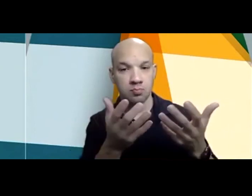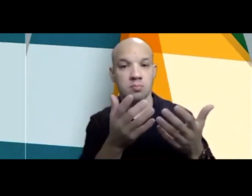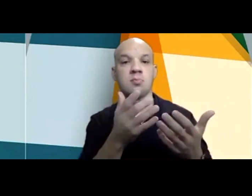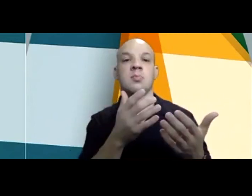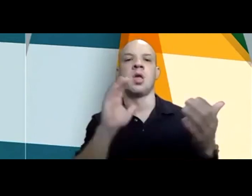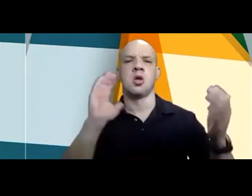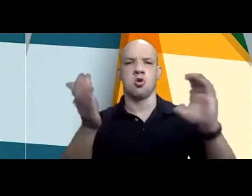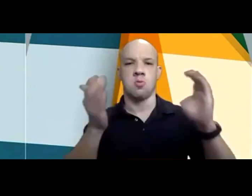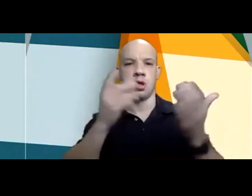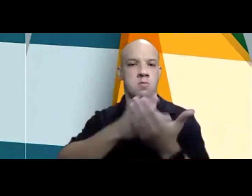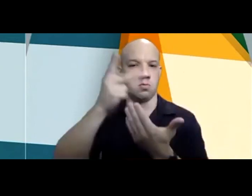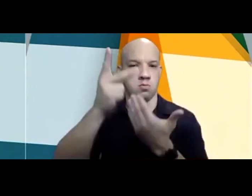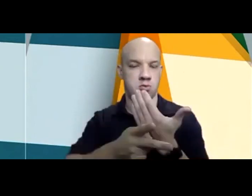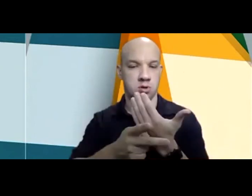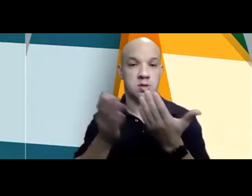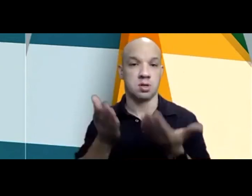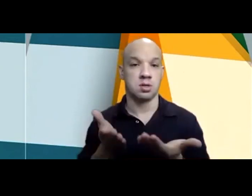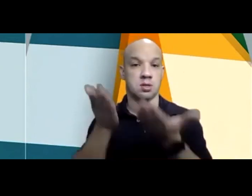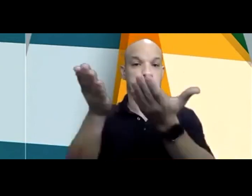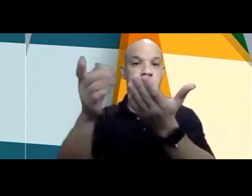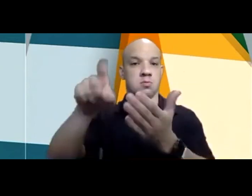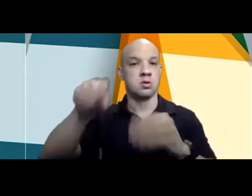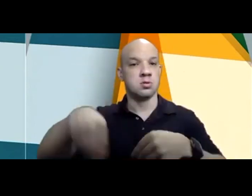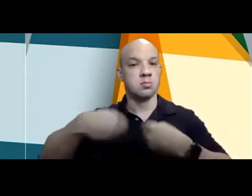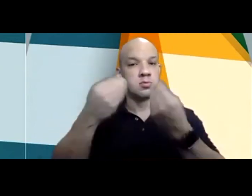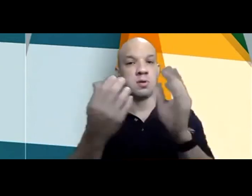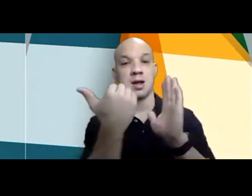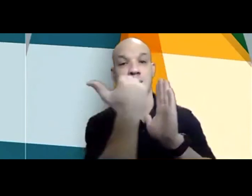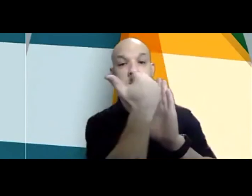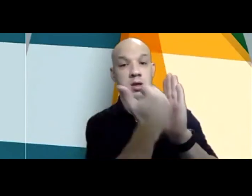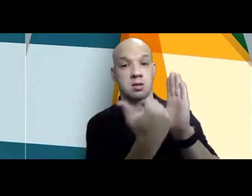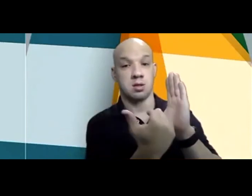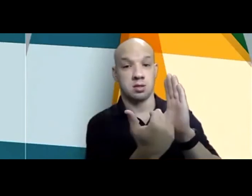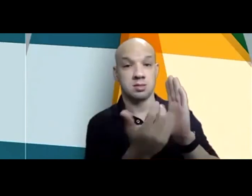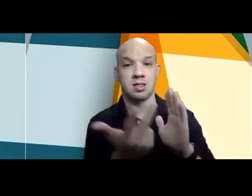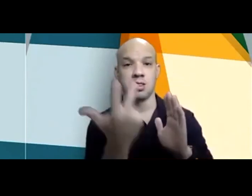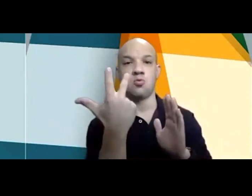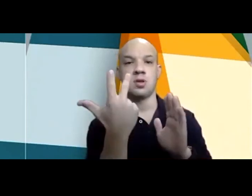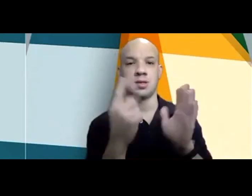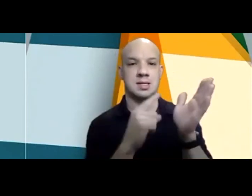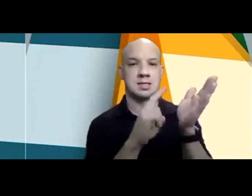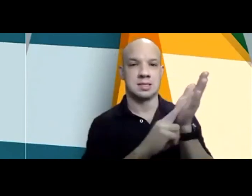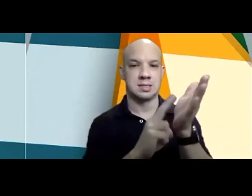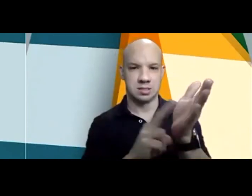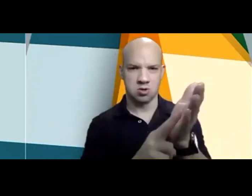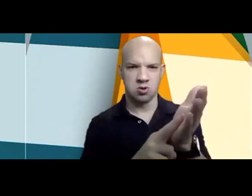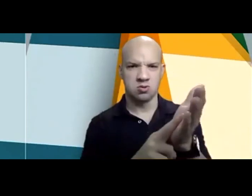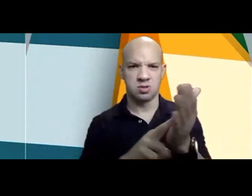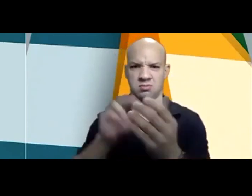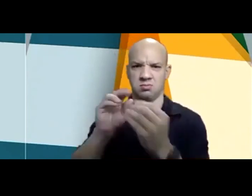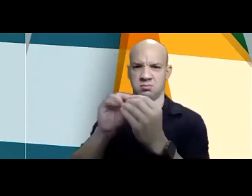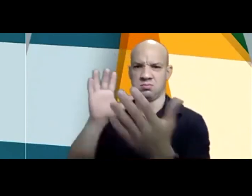The proposer must provide a list of 3 contracts within the past 10 years in